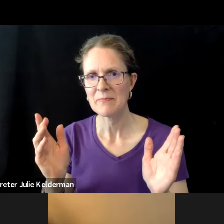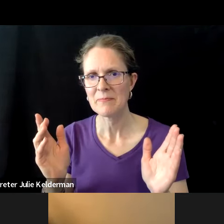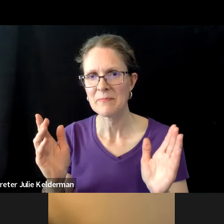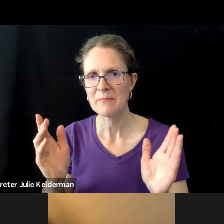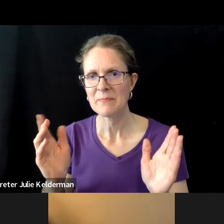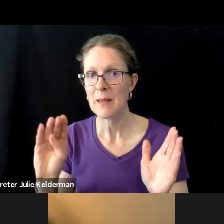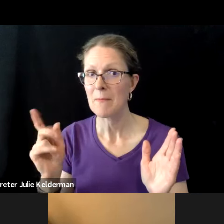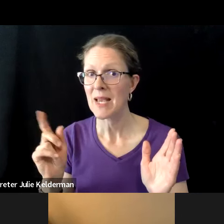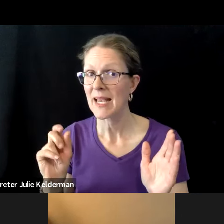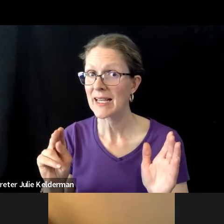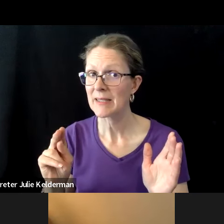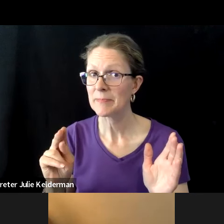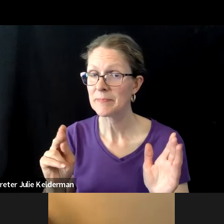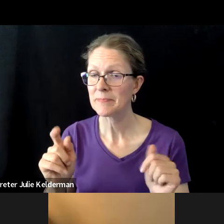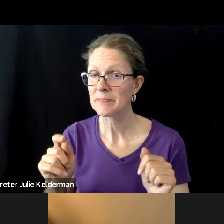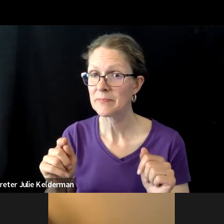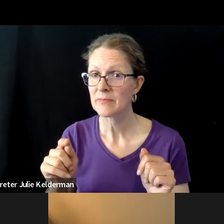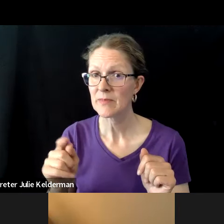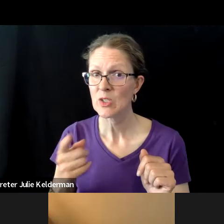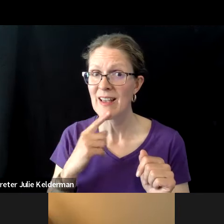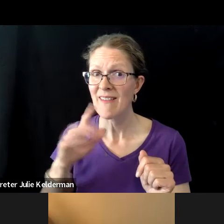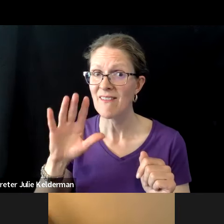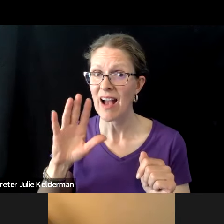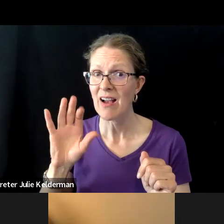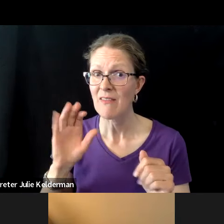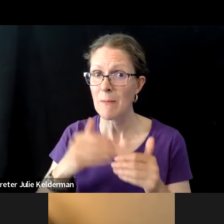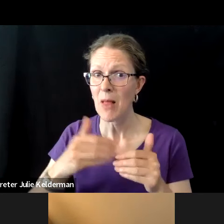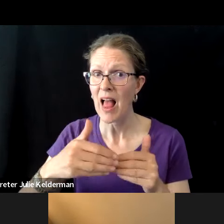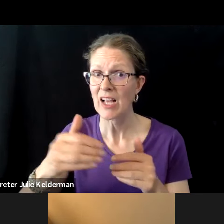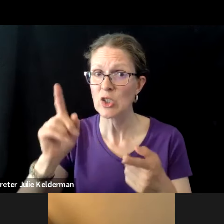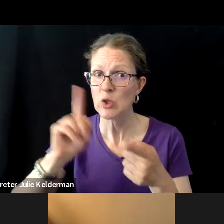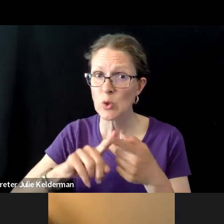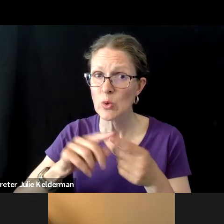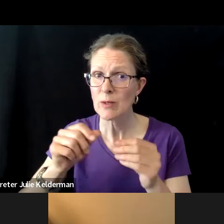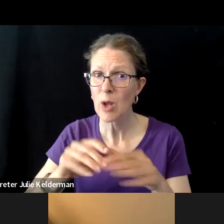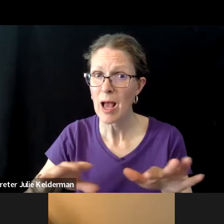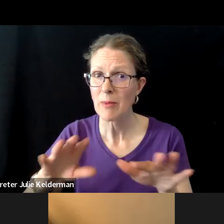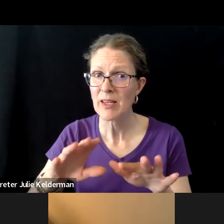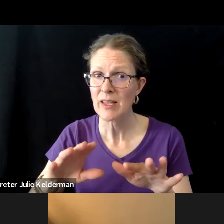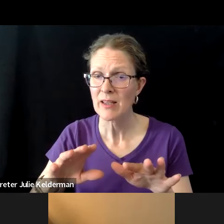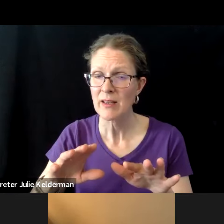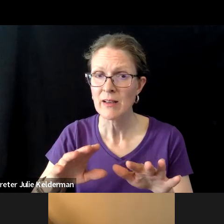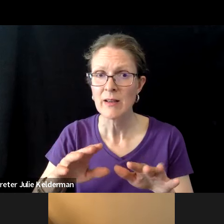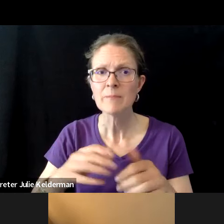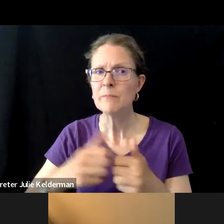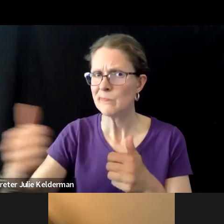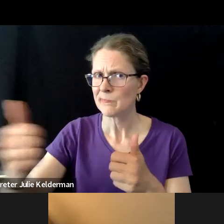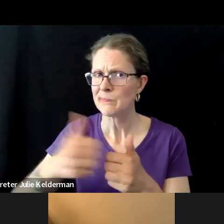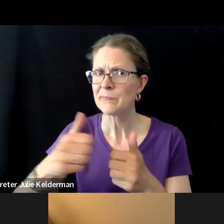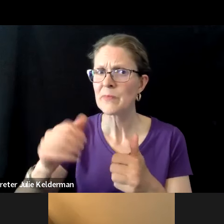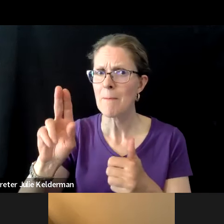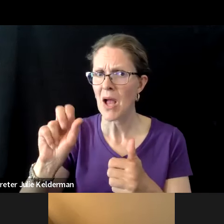Hmm? Sorry. I was going to say, are you saying a 5-block walk to the property or? to and from the bus stop,